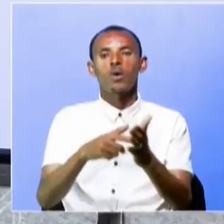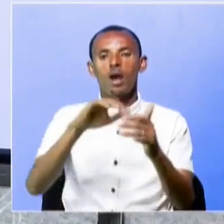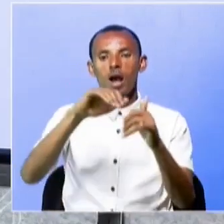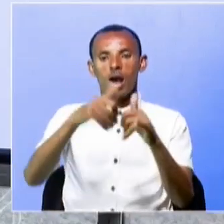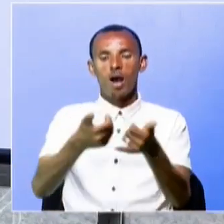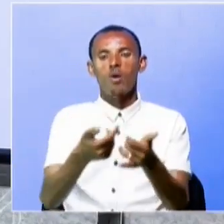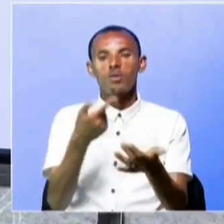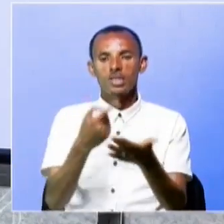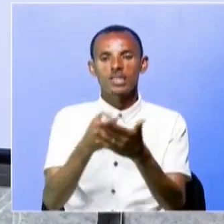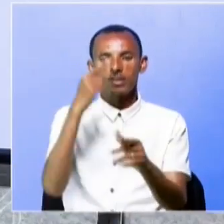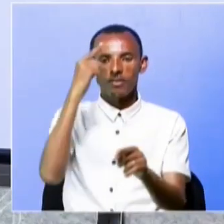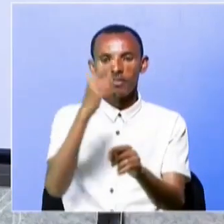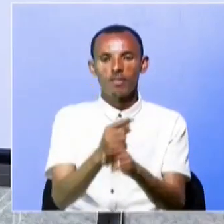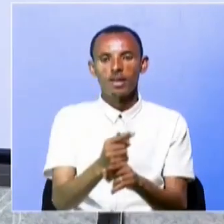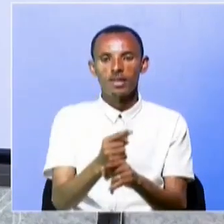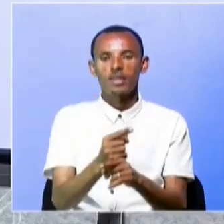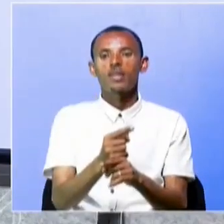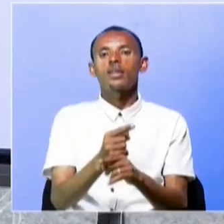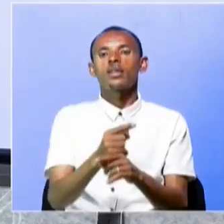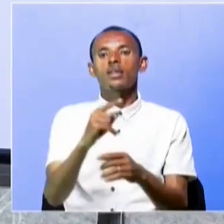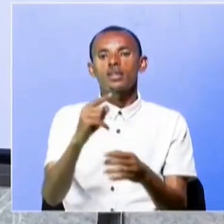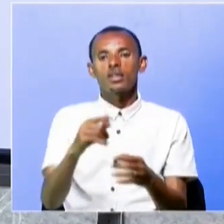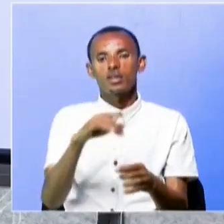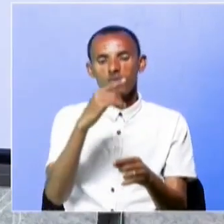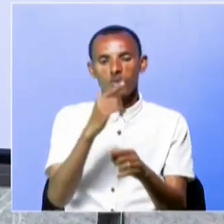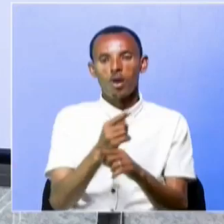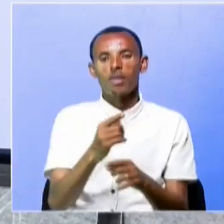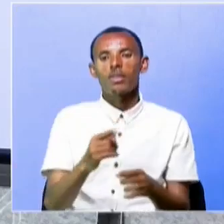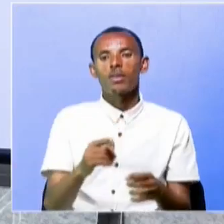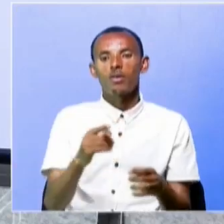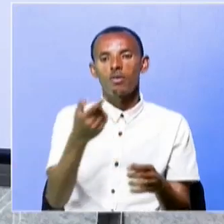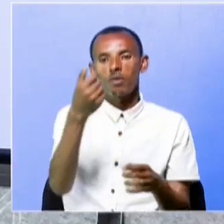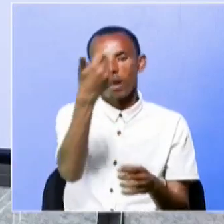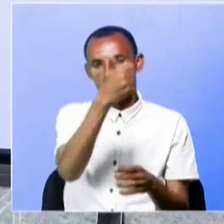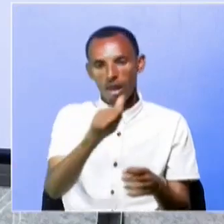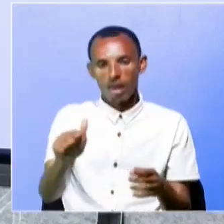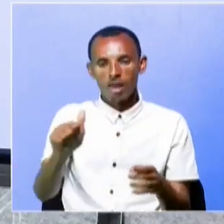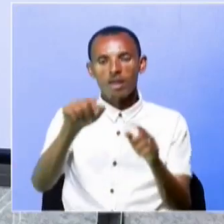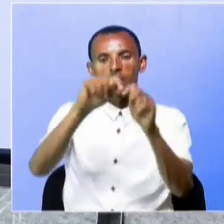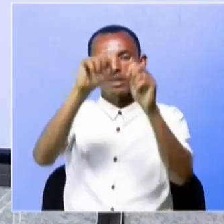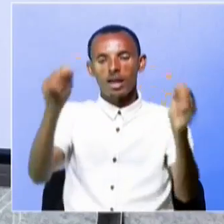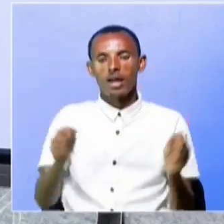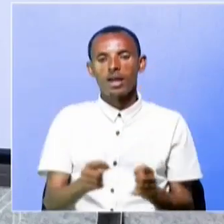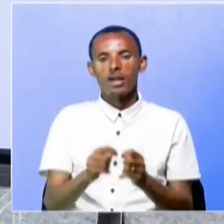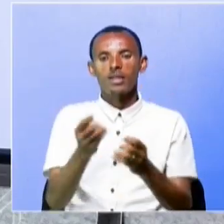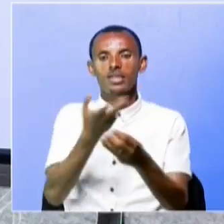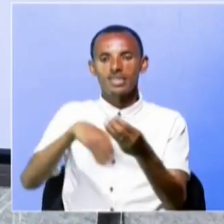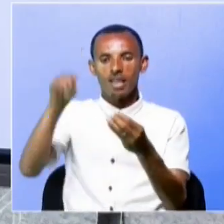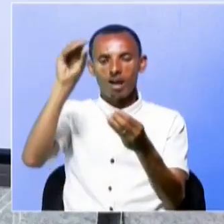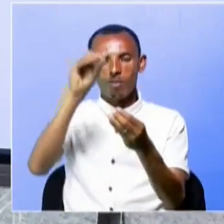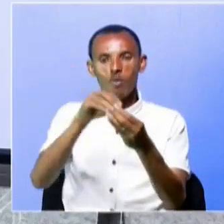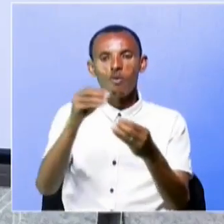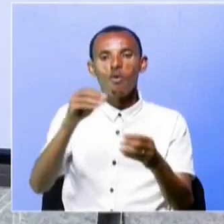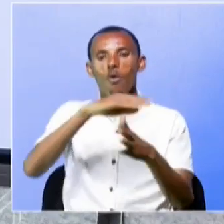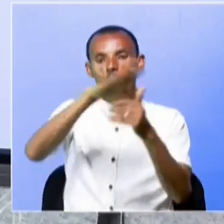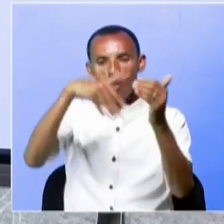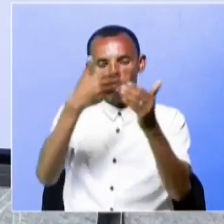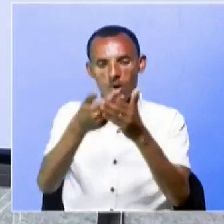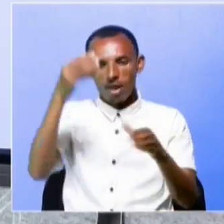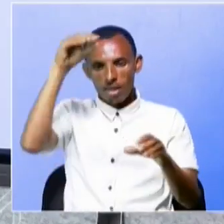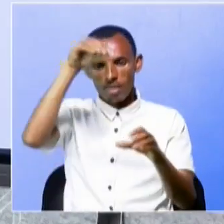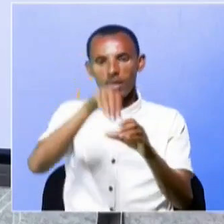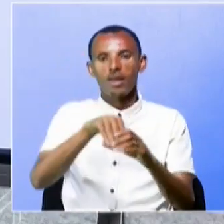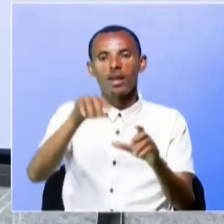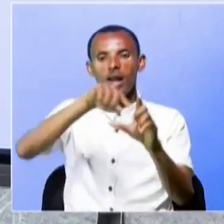this fact can be derived, right? For any triangle, the sum of all the interior angle